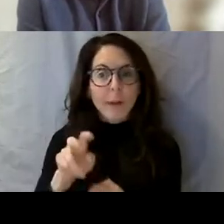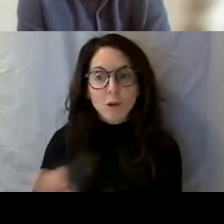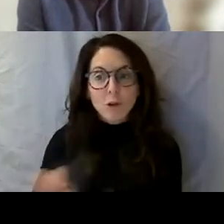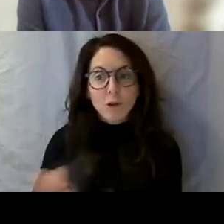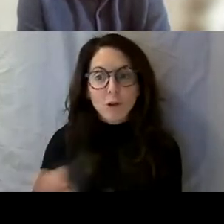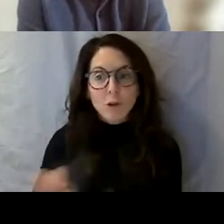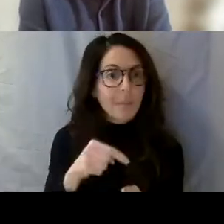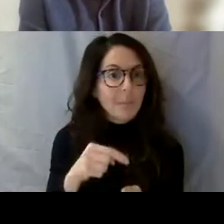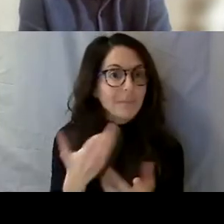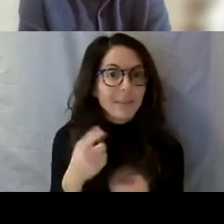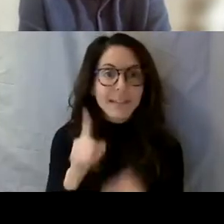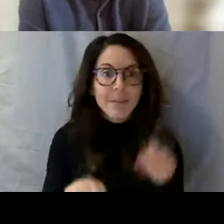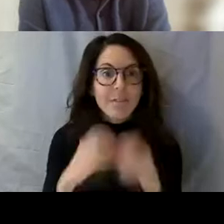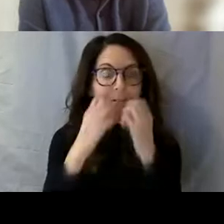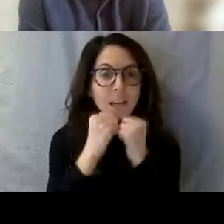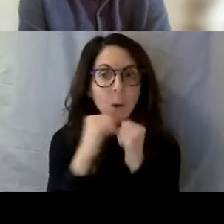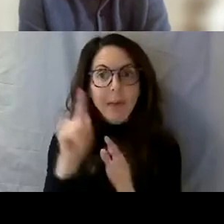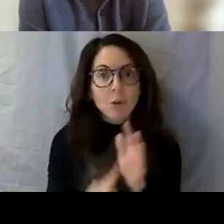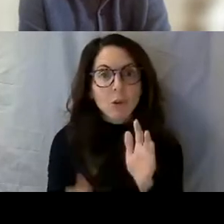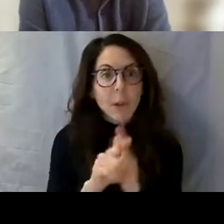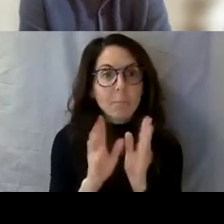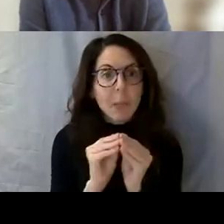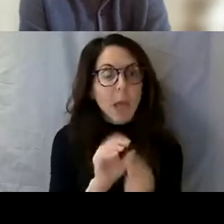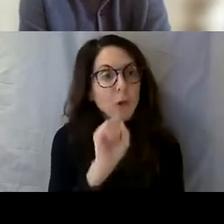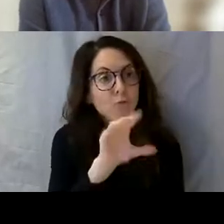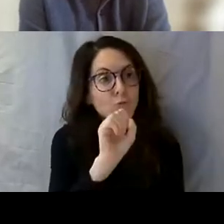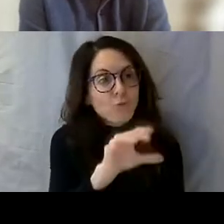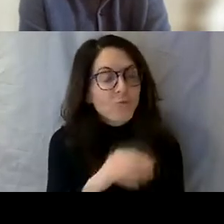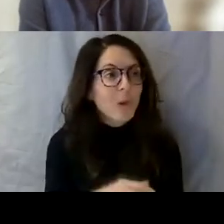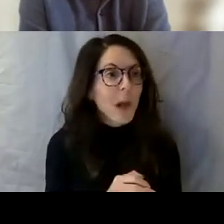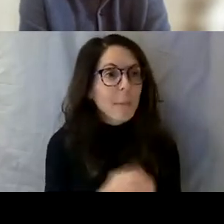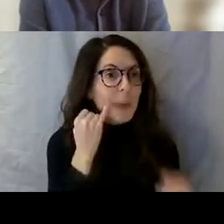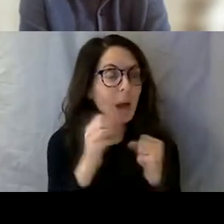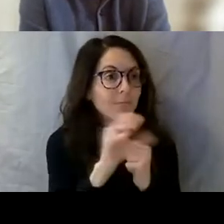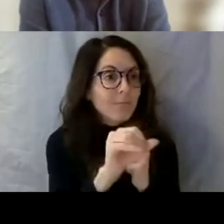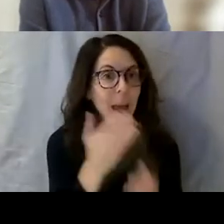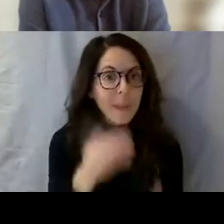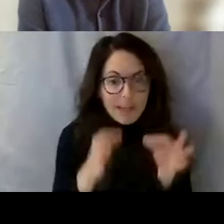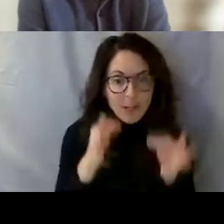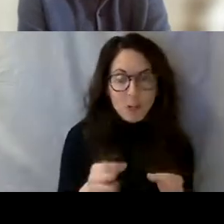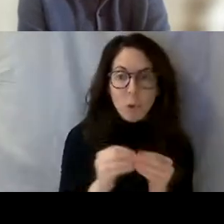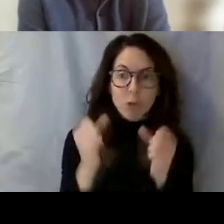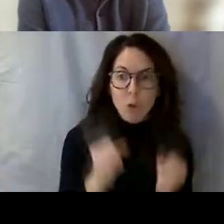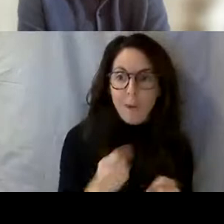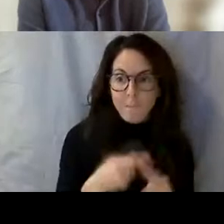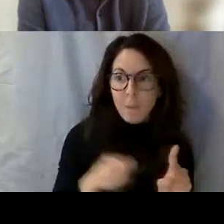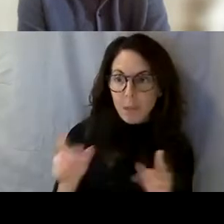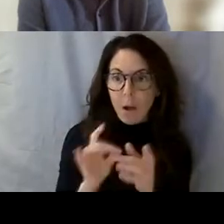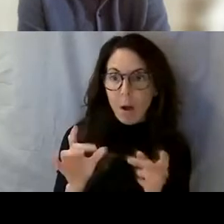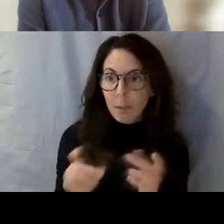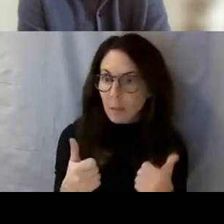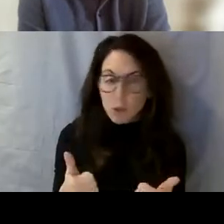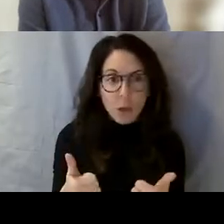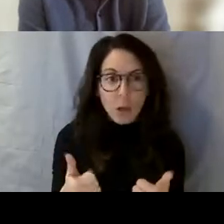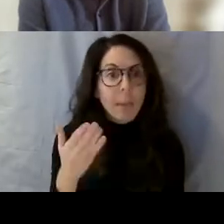attending meetings and then adding their mind to those meetings, and those decisions are stronger from having their mind at those meetings, that's something. And they're just not a working